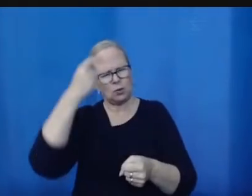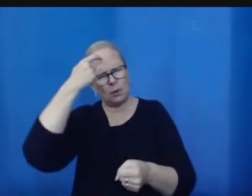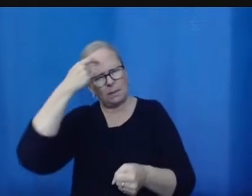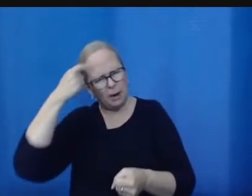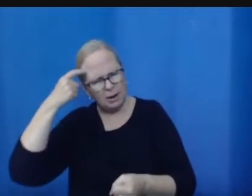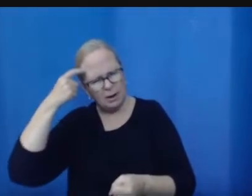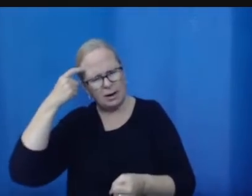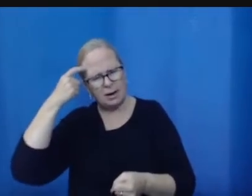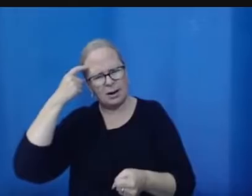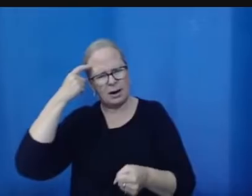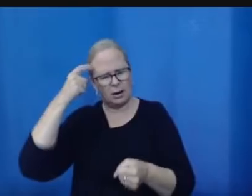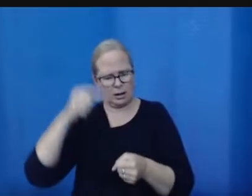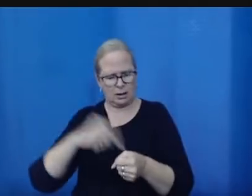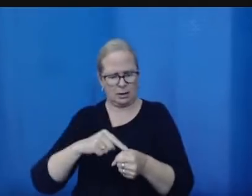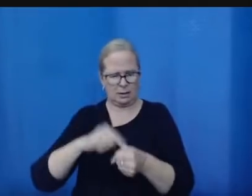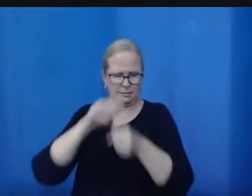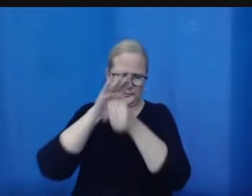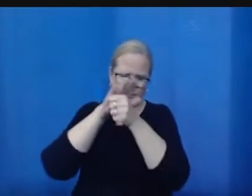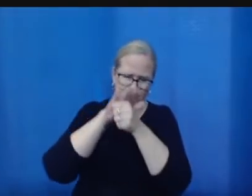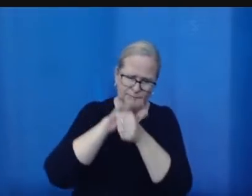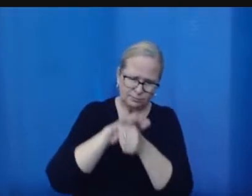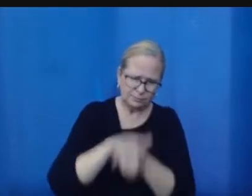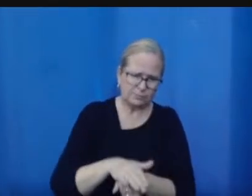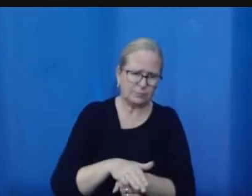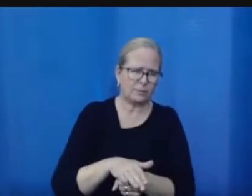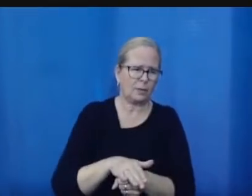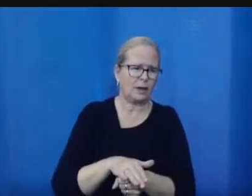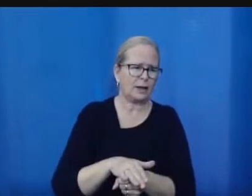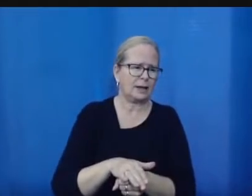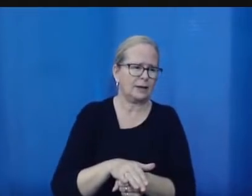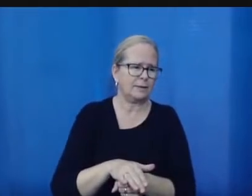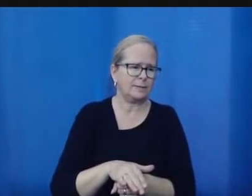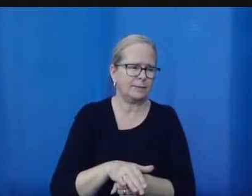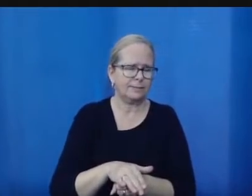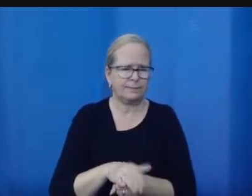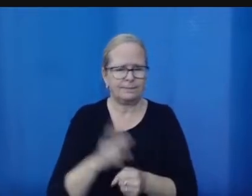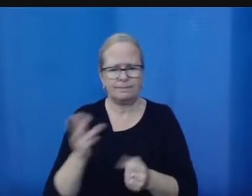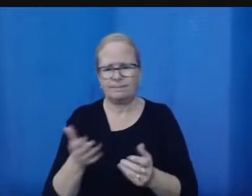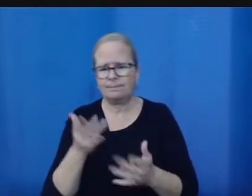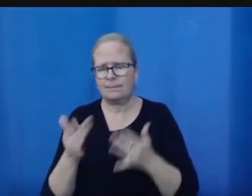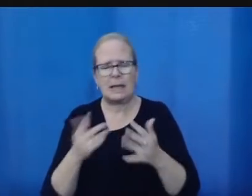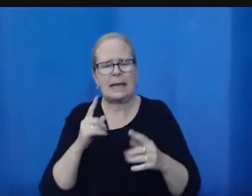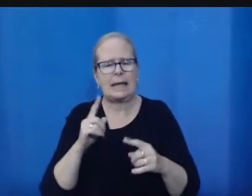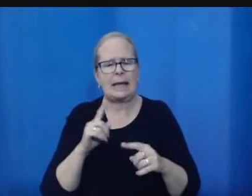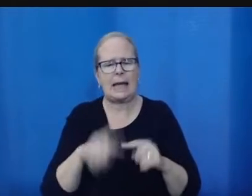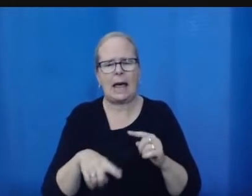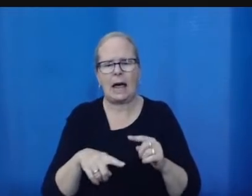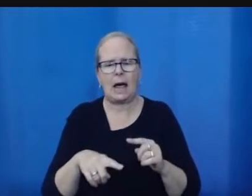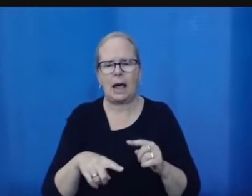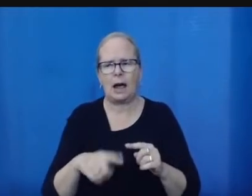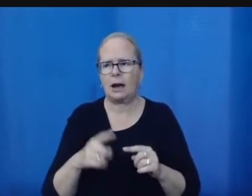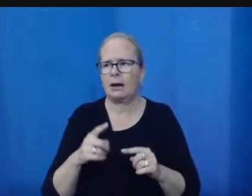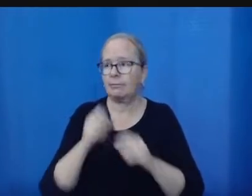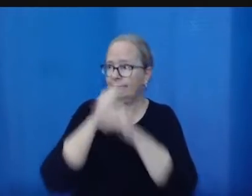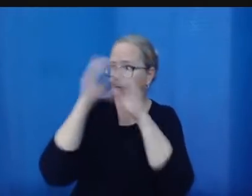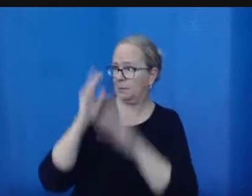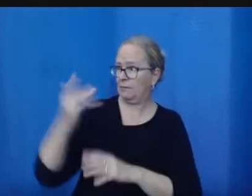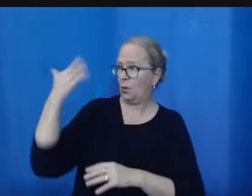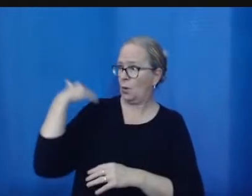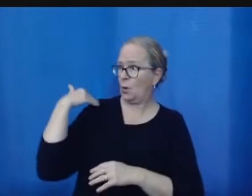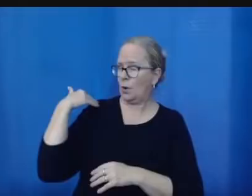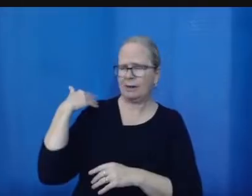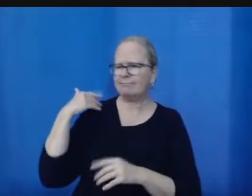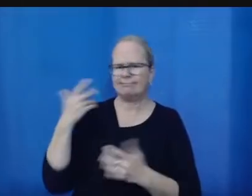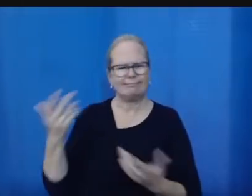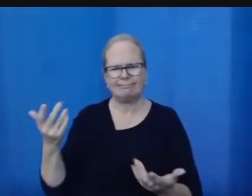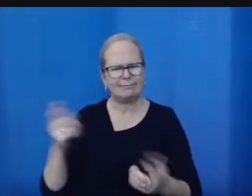that we could have ever imagined lots of our frontline workers would ever be experiencing their